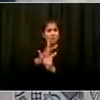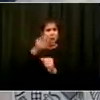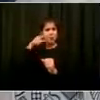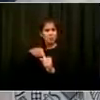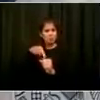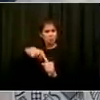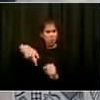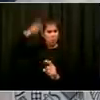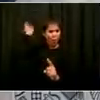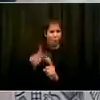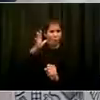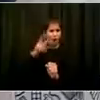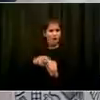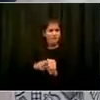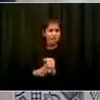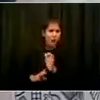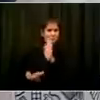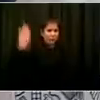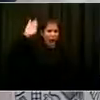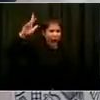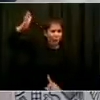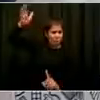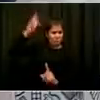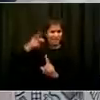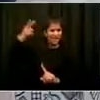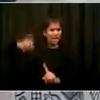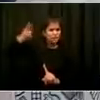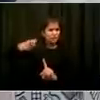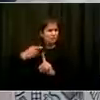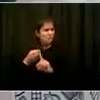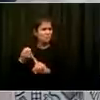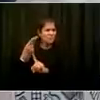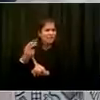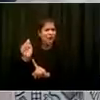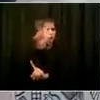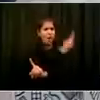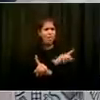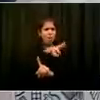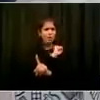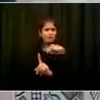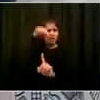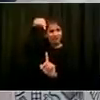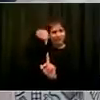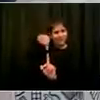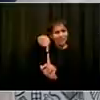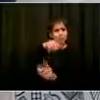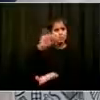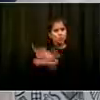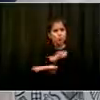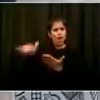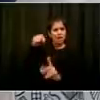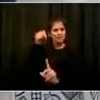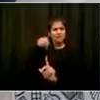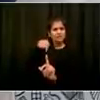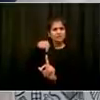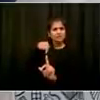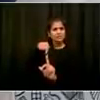directional unity. Sometimes we had disagreements, that's fine. But the broad direction was very conservative in terms of